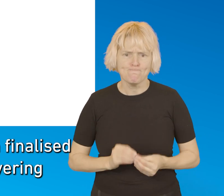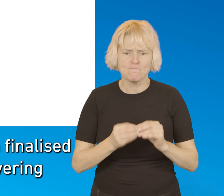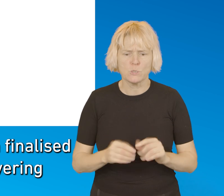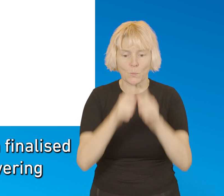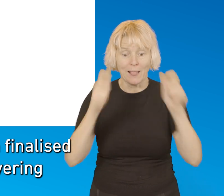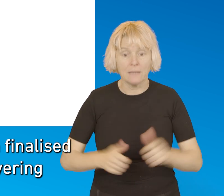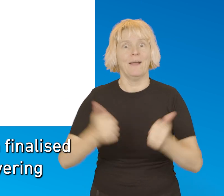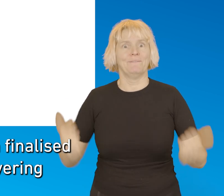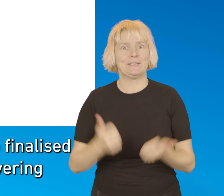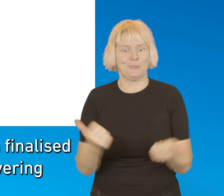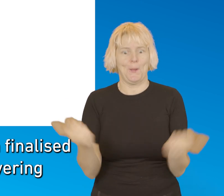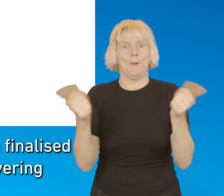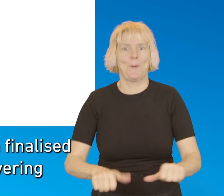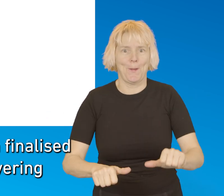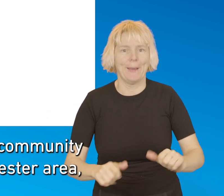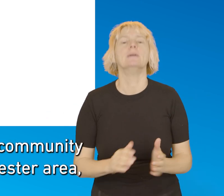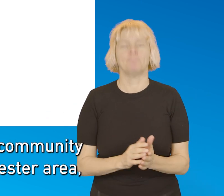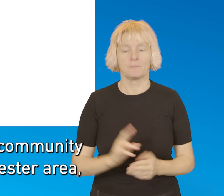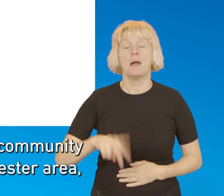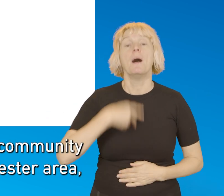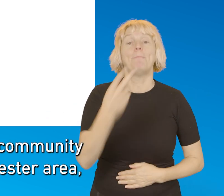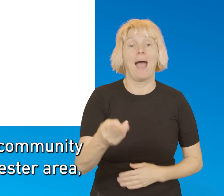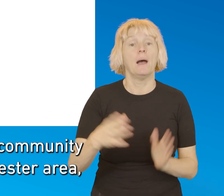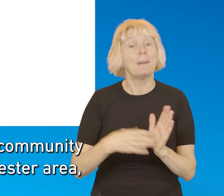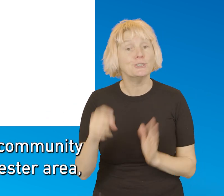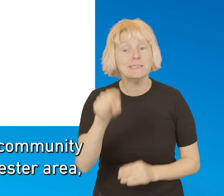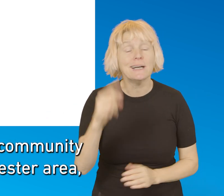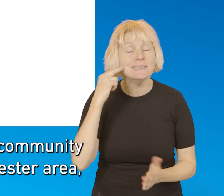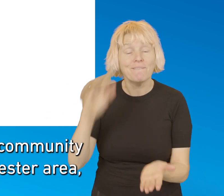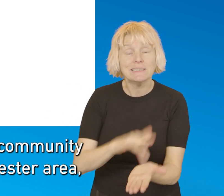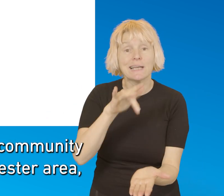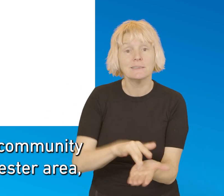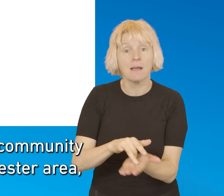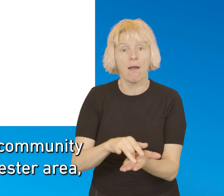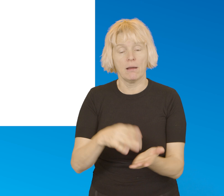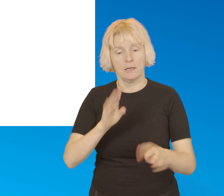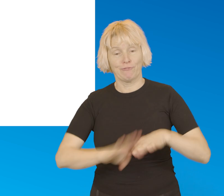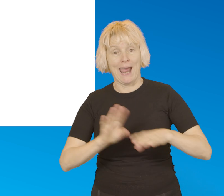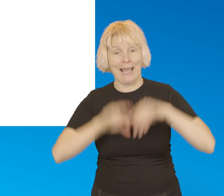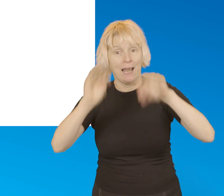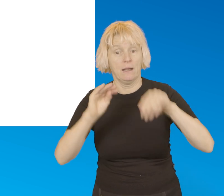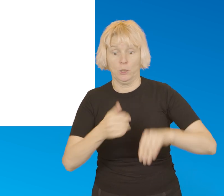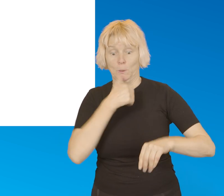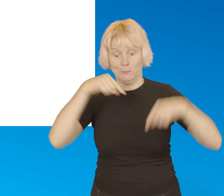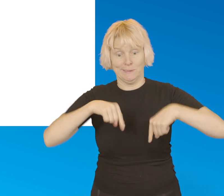The toolkit has been finalised and used in delivering DESMOND to the deaf community back up in the Manchester area,